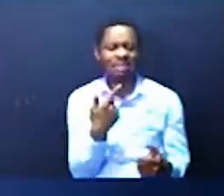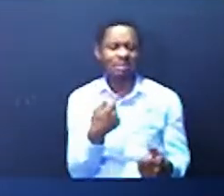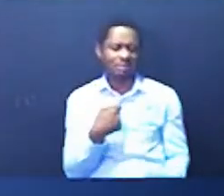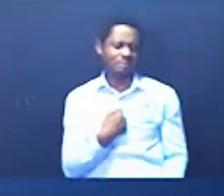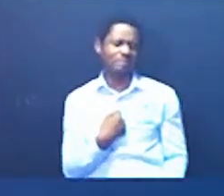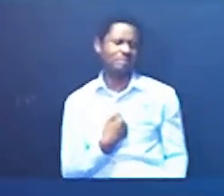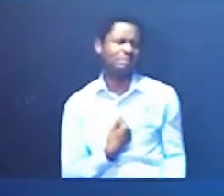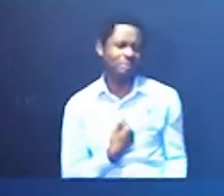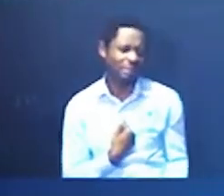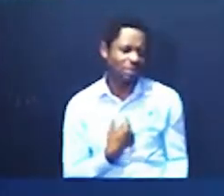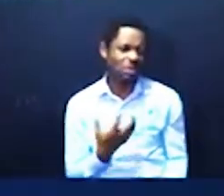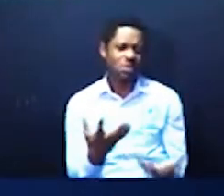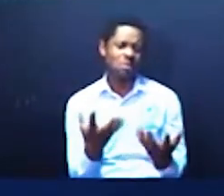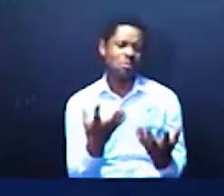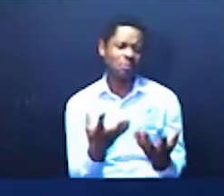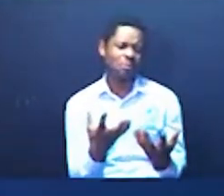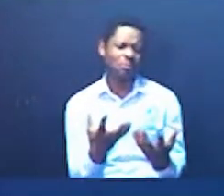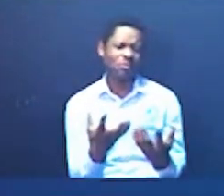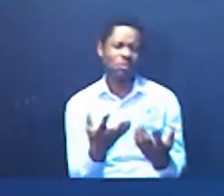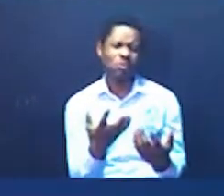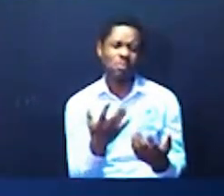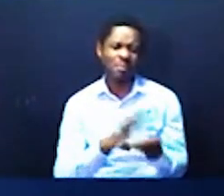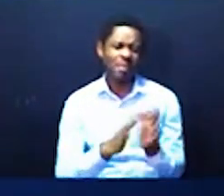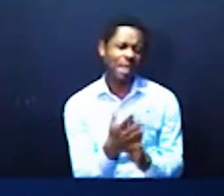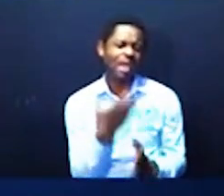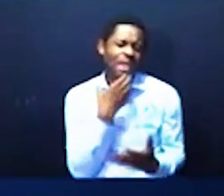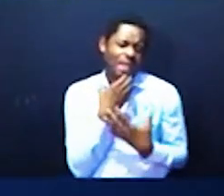So I yielded to him.